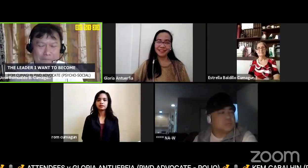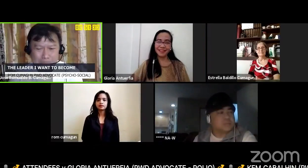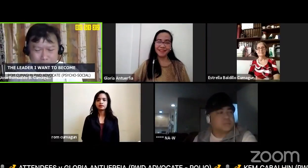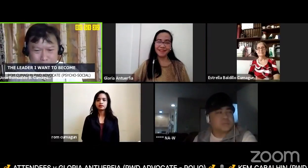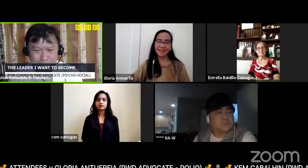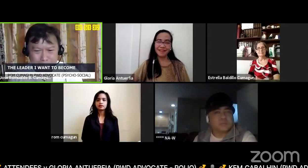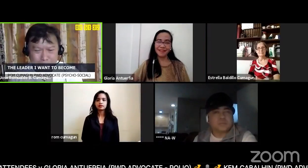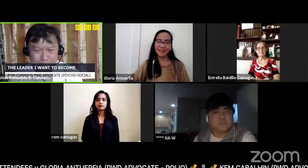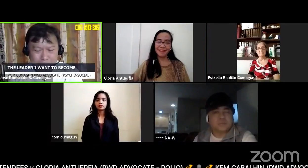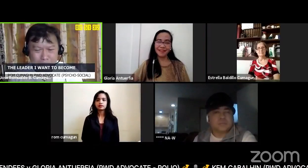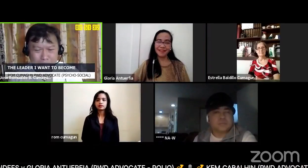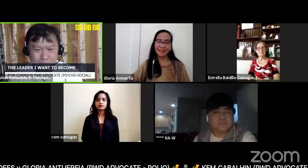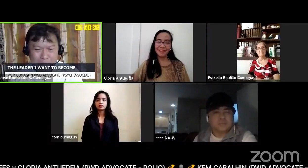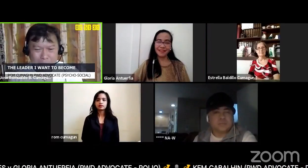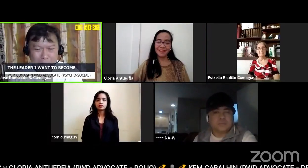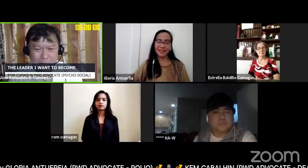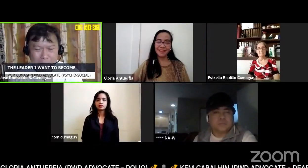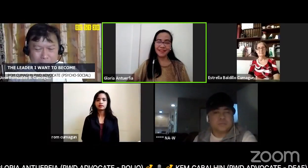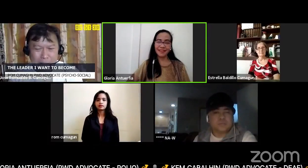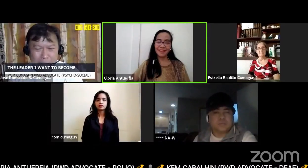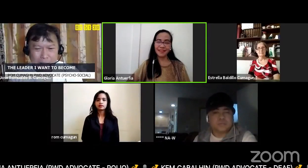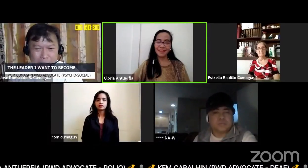And